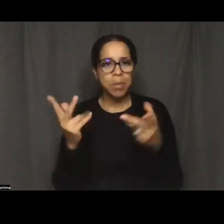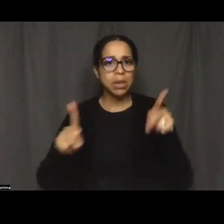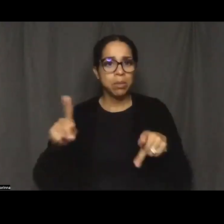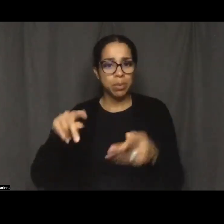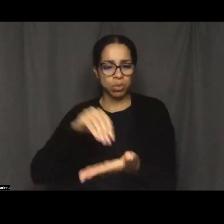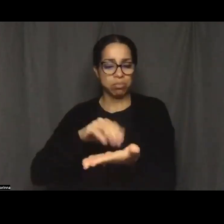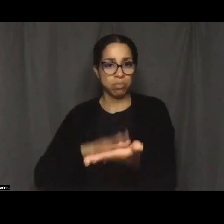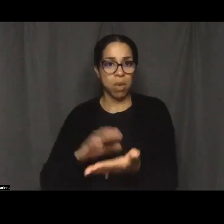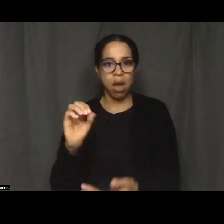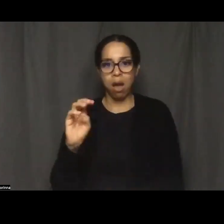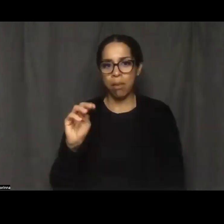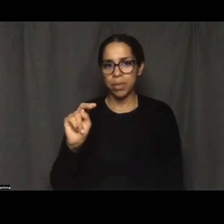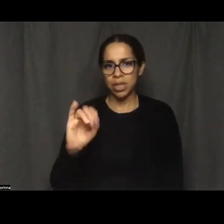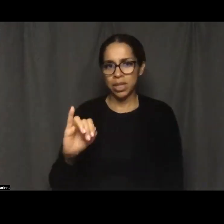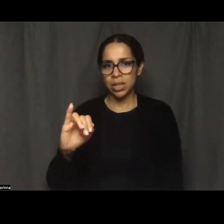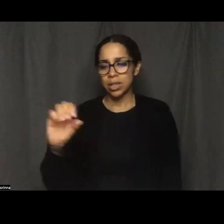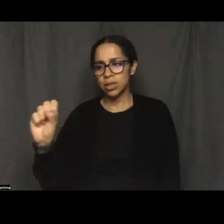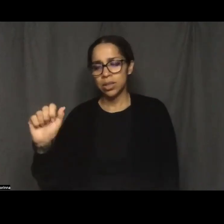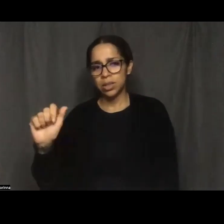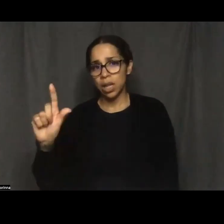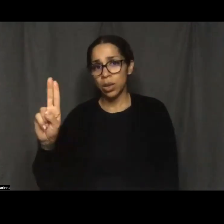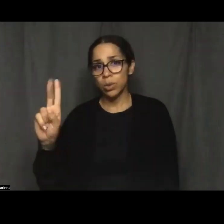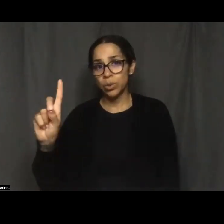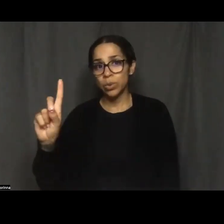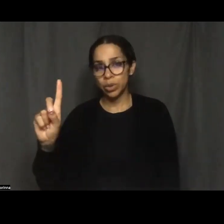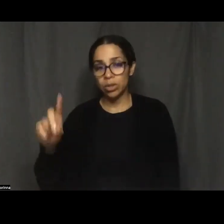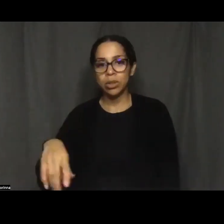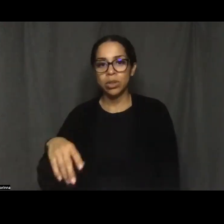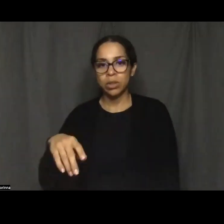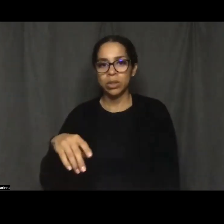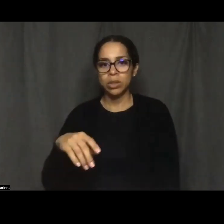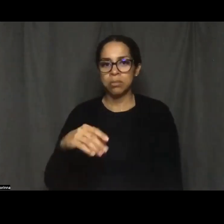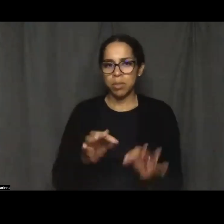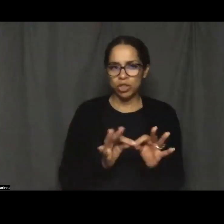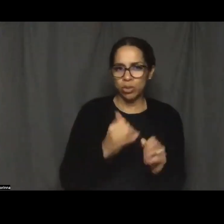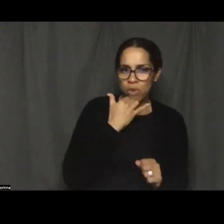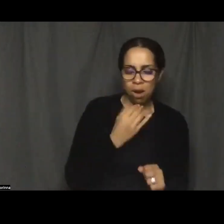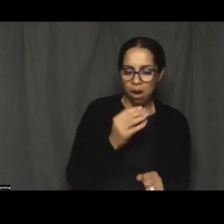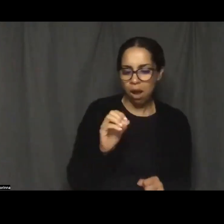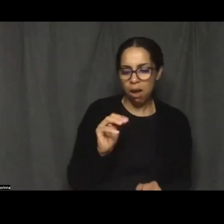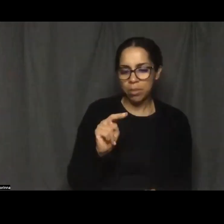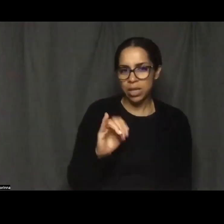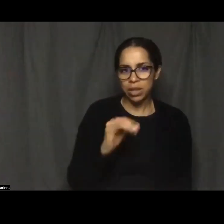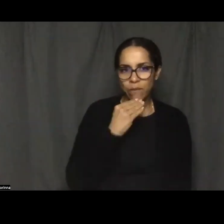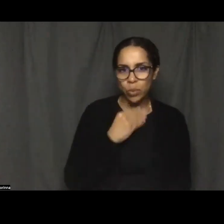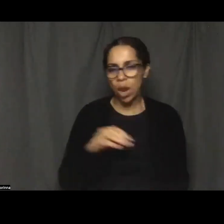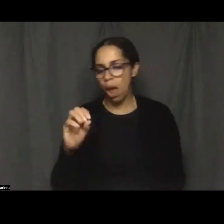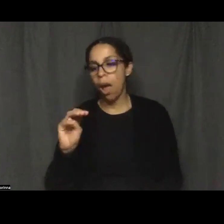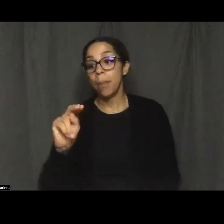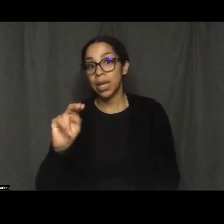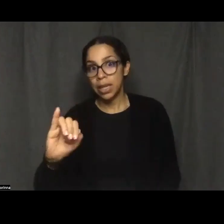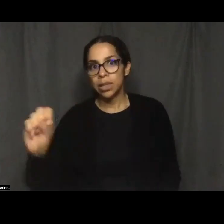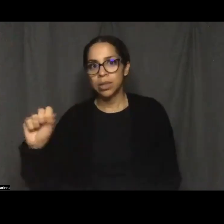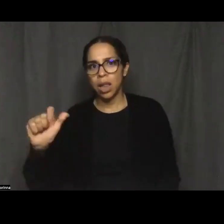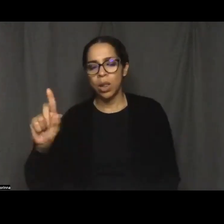Omni-Salud, because I've looked at that briefly and I do know some people did cite that. So we could see a little bit about some qualitative research to see how many